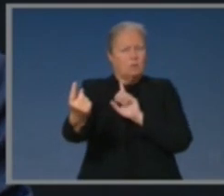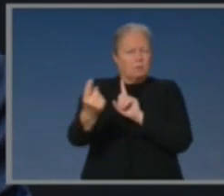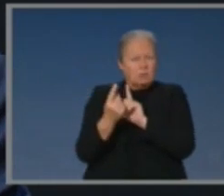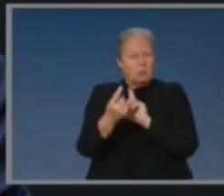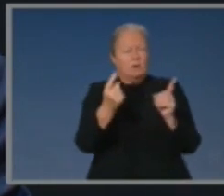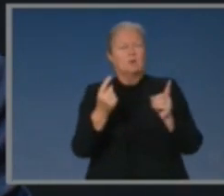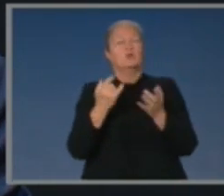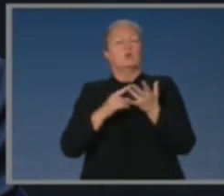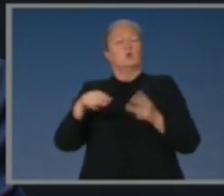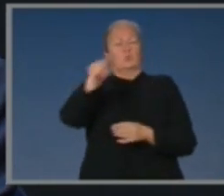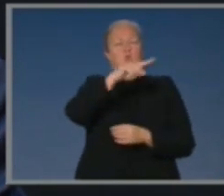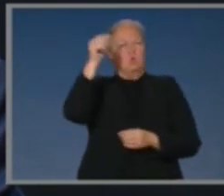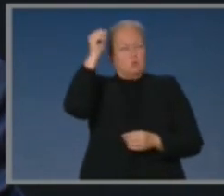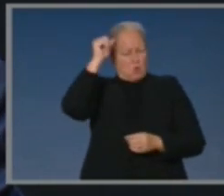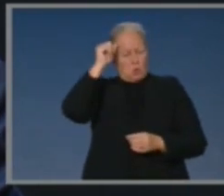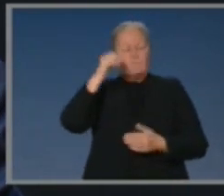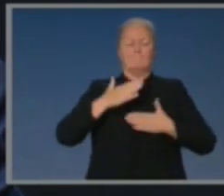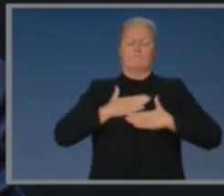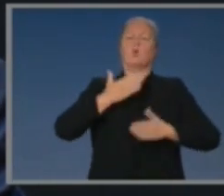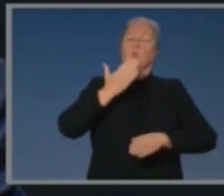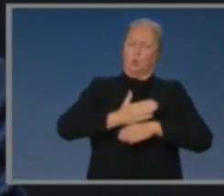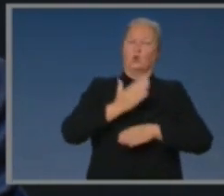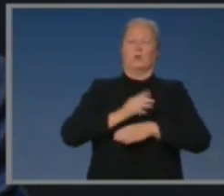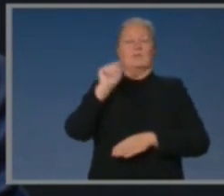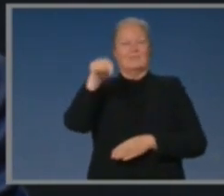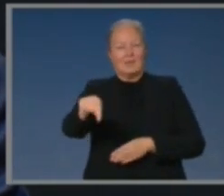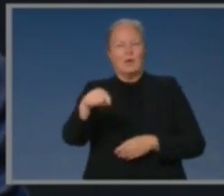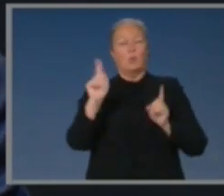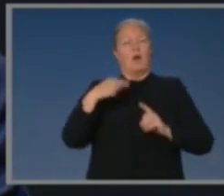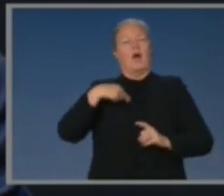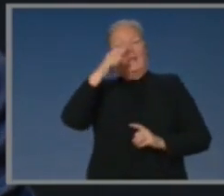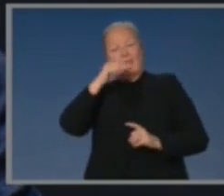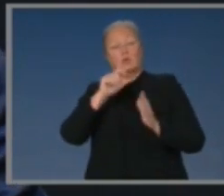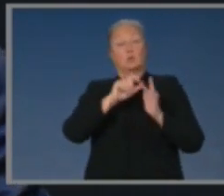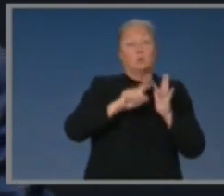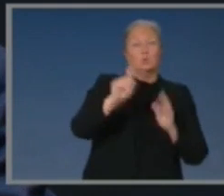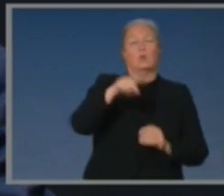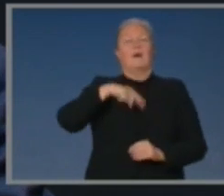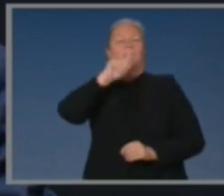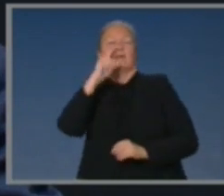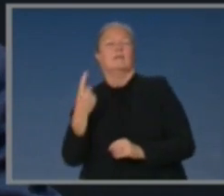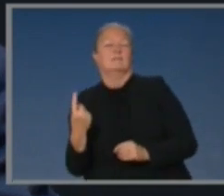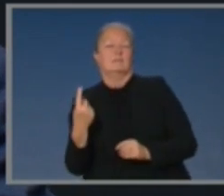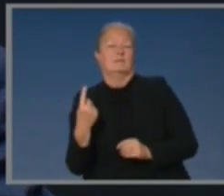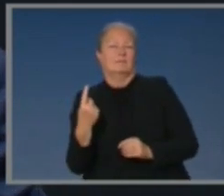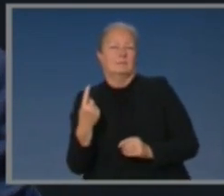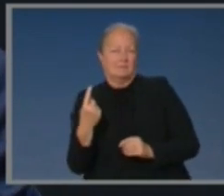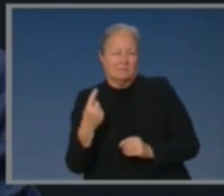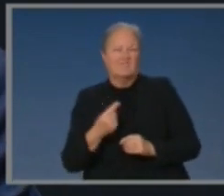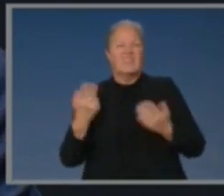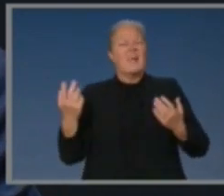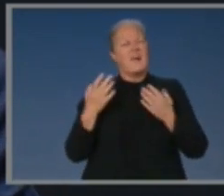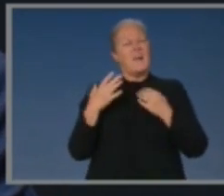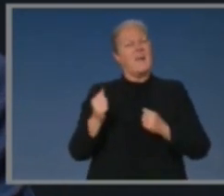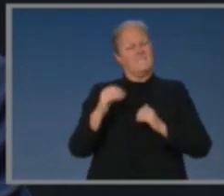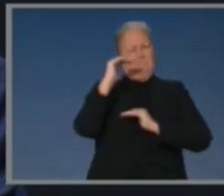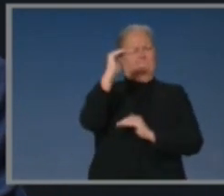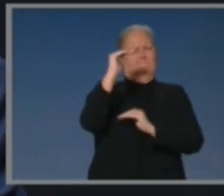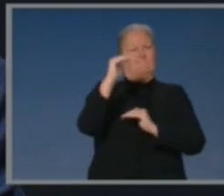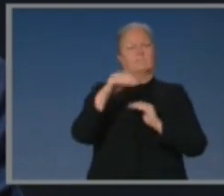business, describe its effective and fundamental dimensions, and you'll get an effective